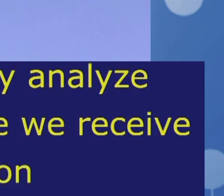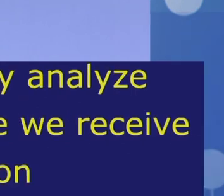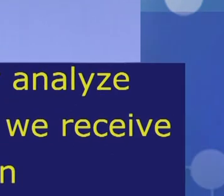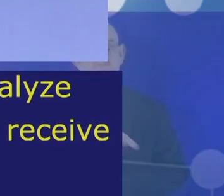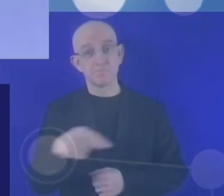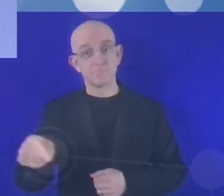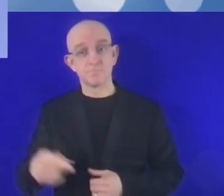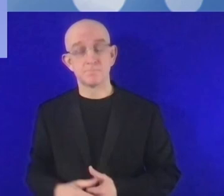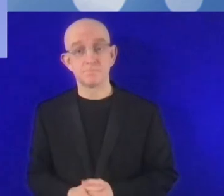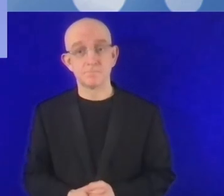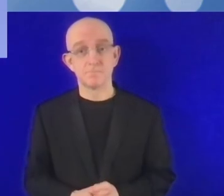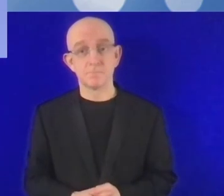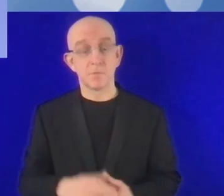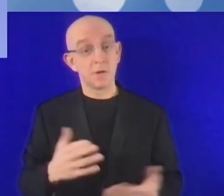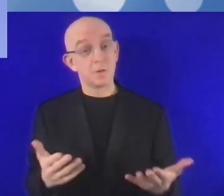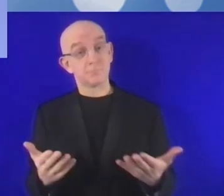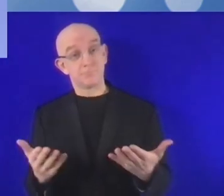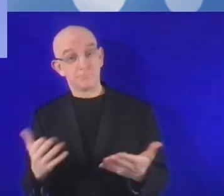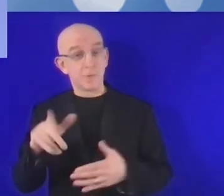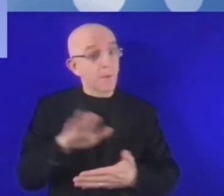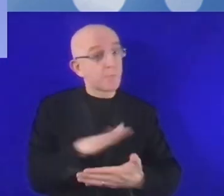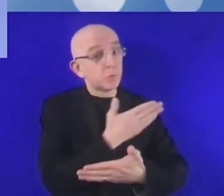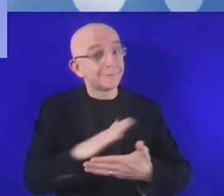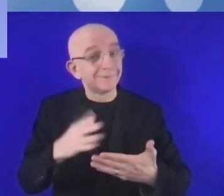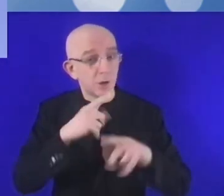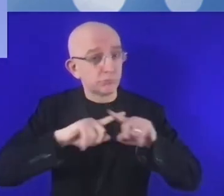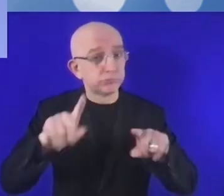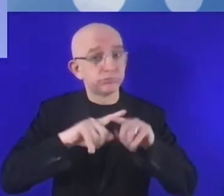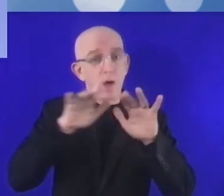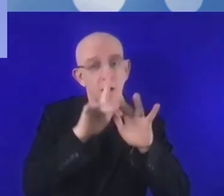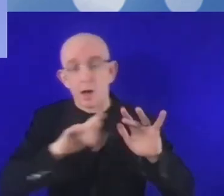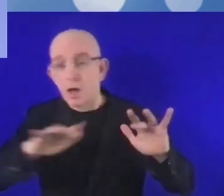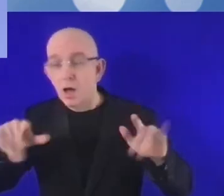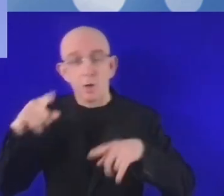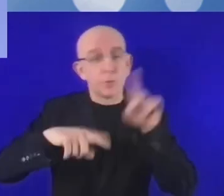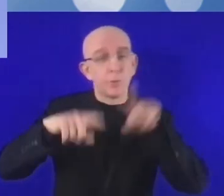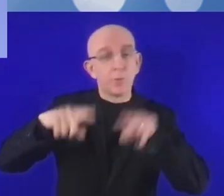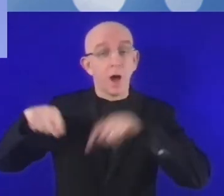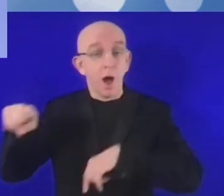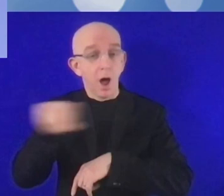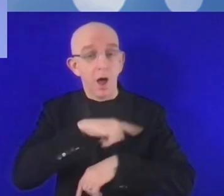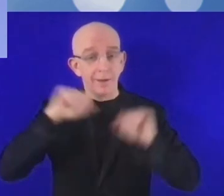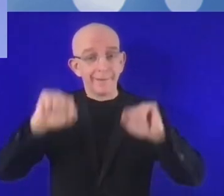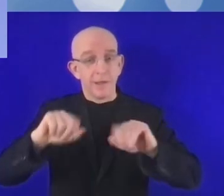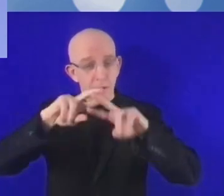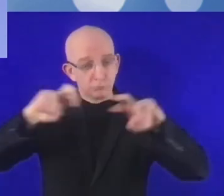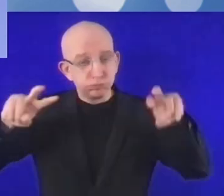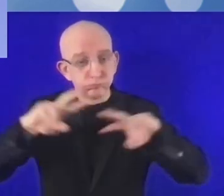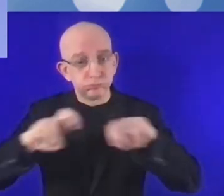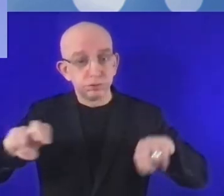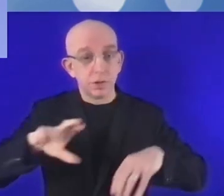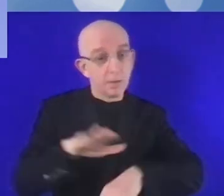is called epigenetics. And it tells us that what some call your personal reality, so what